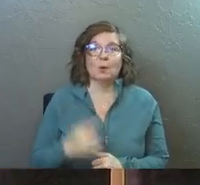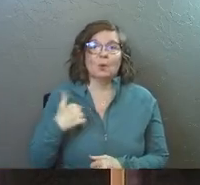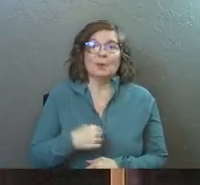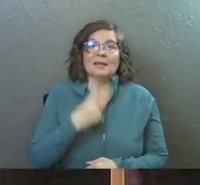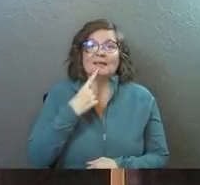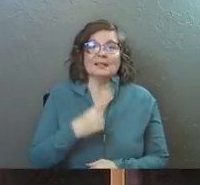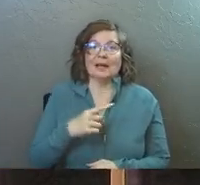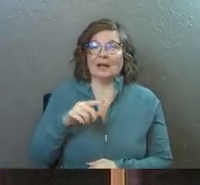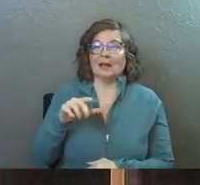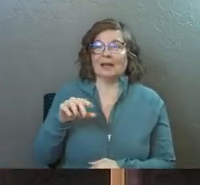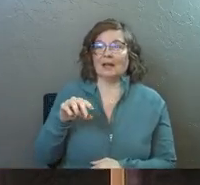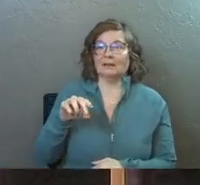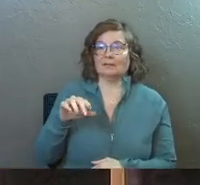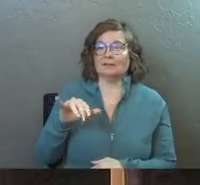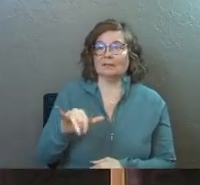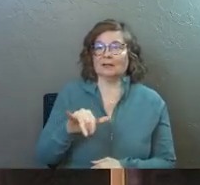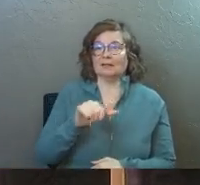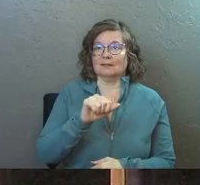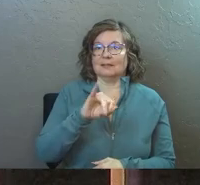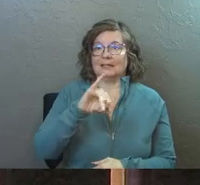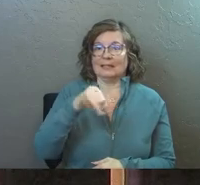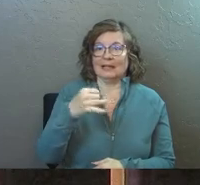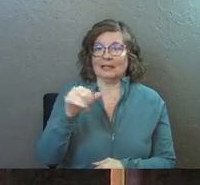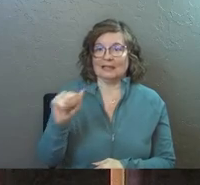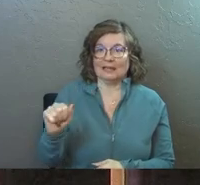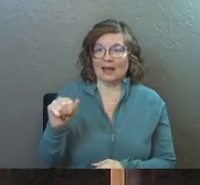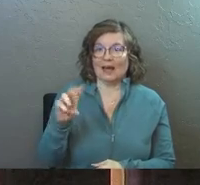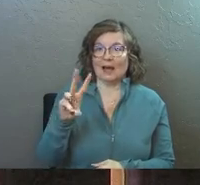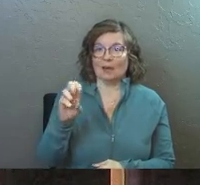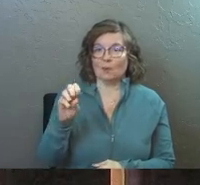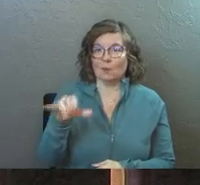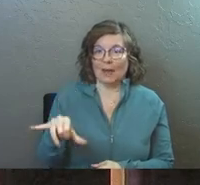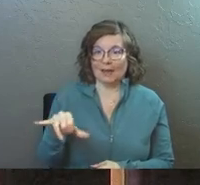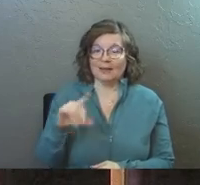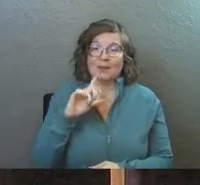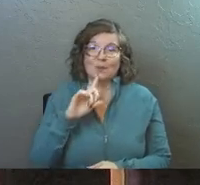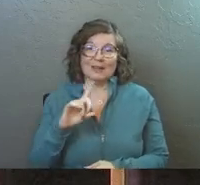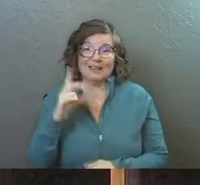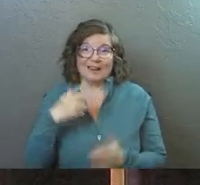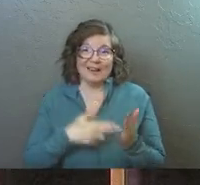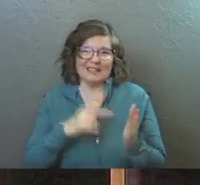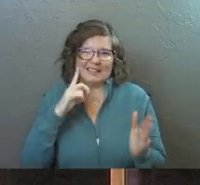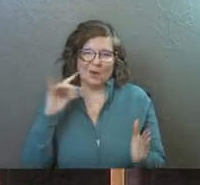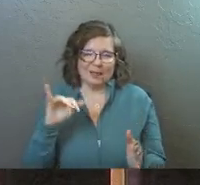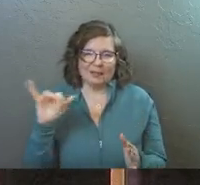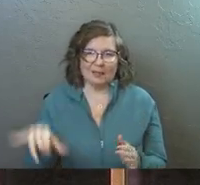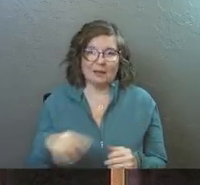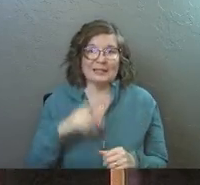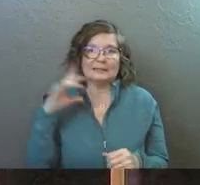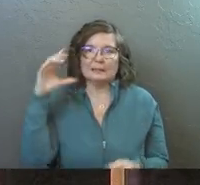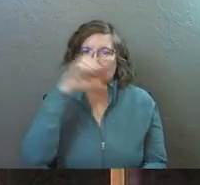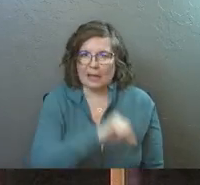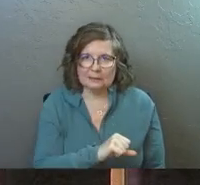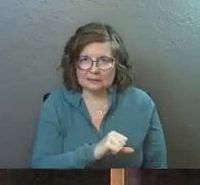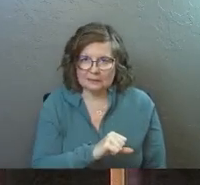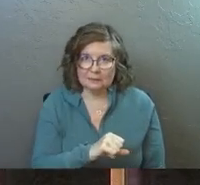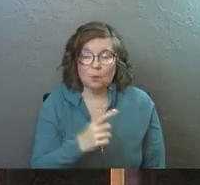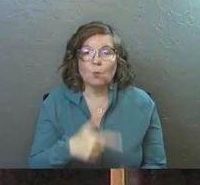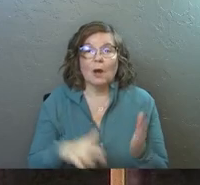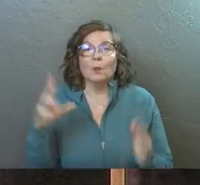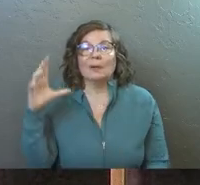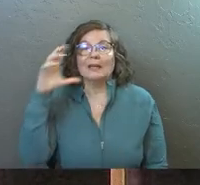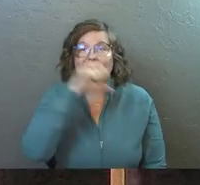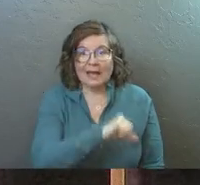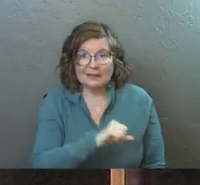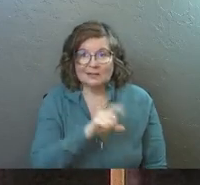We say Yahweh, and if I'm being really honest with you, it's a guess. We're putting what we guess